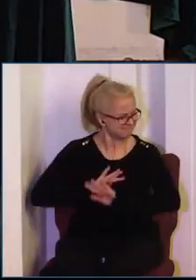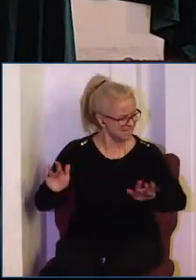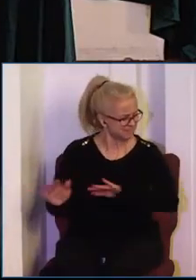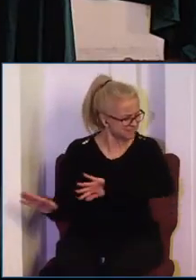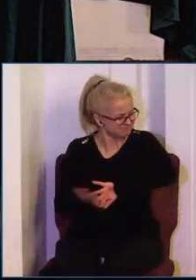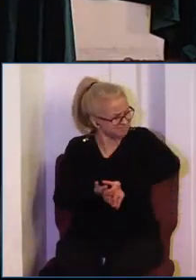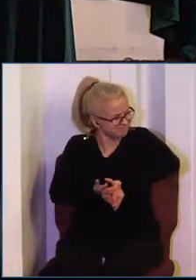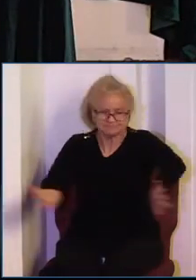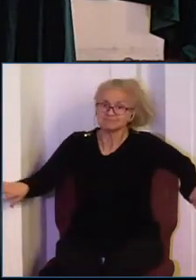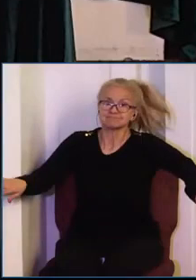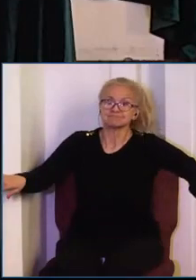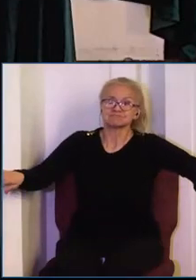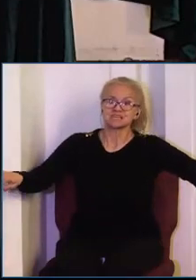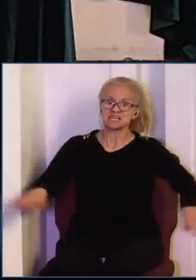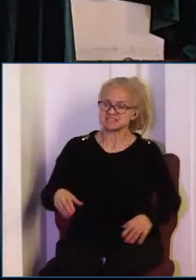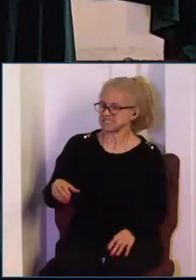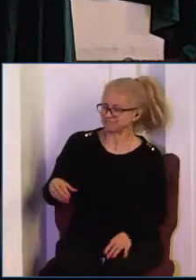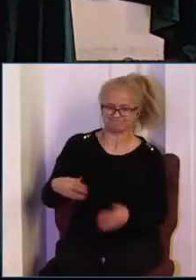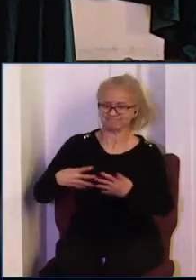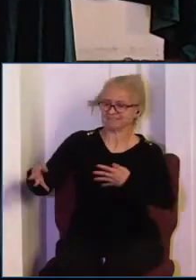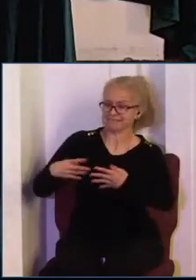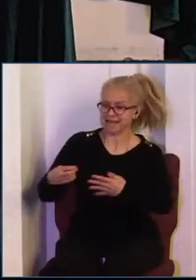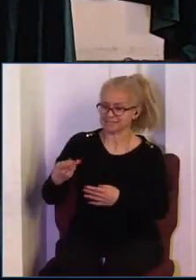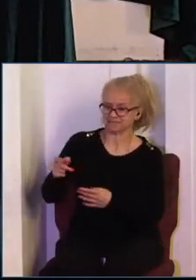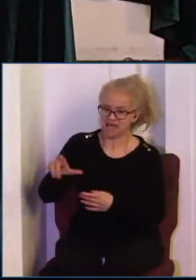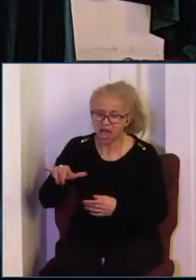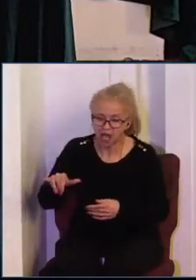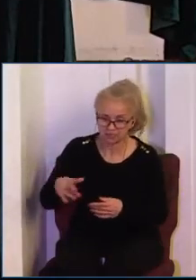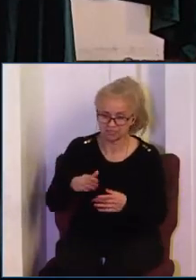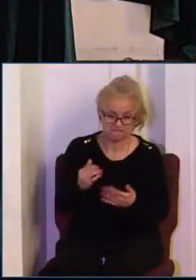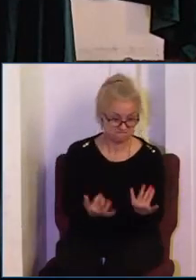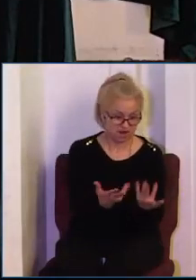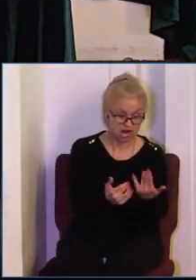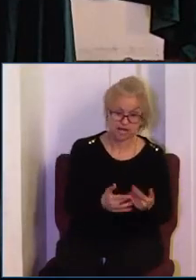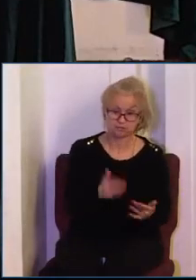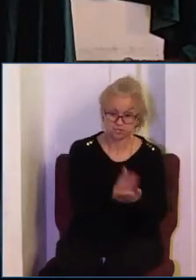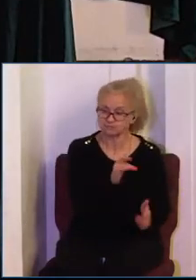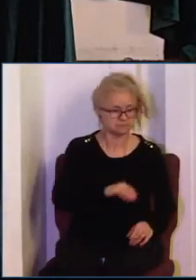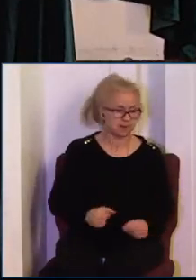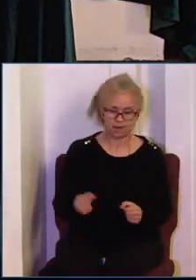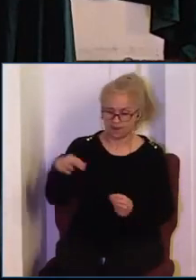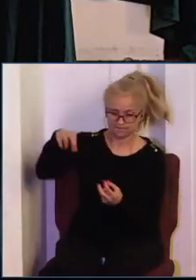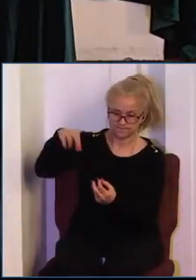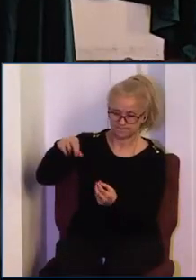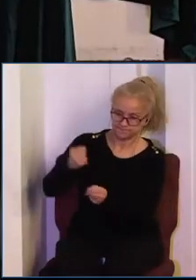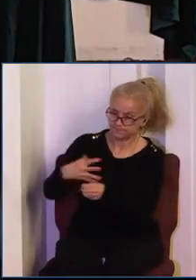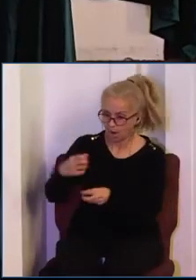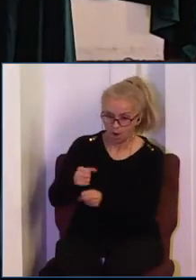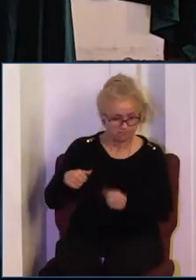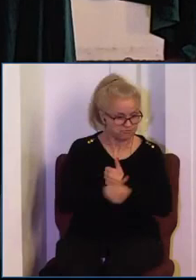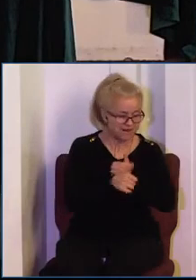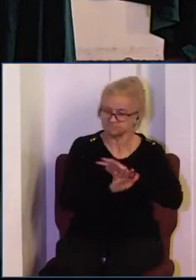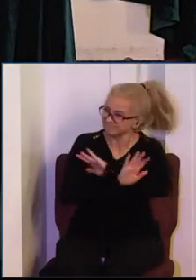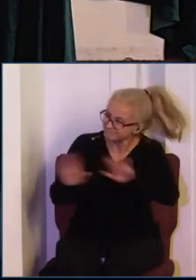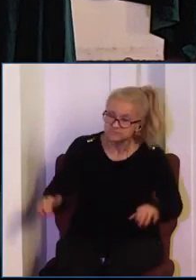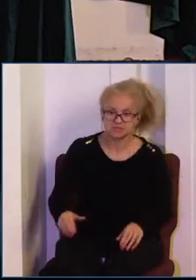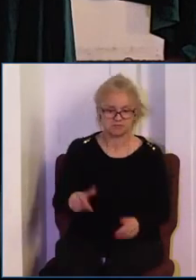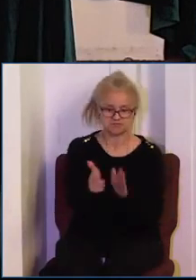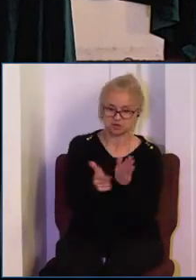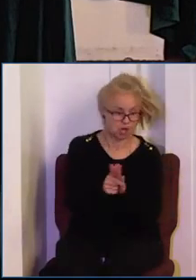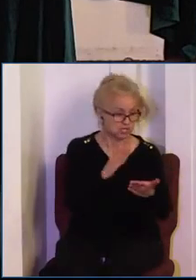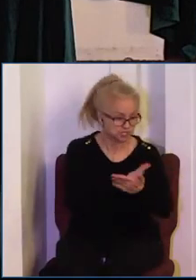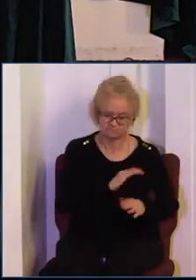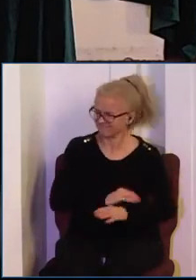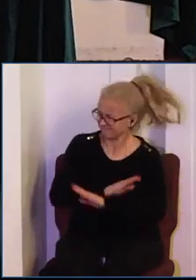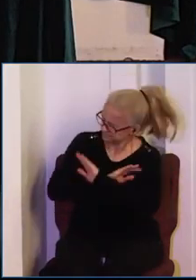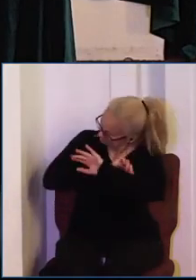The pure gates of hell could not stop him. Fire couldn't stop him. Bomb threats couldn't stop him. The law couldn't stop him.